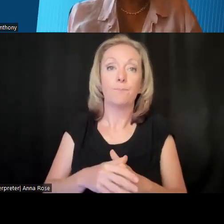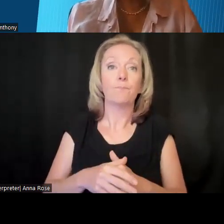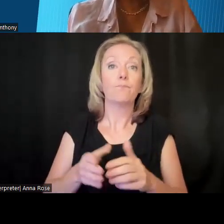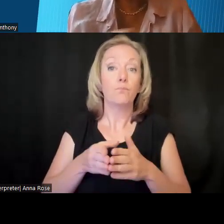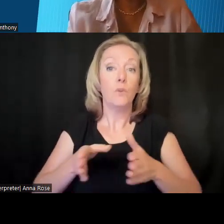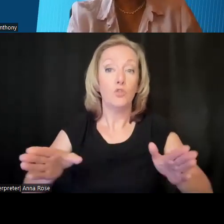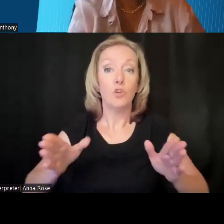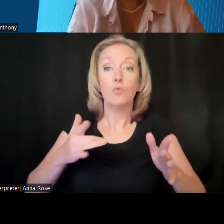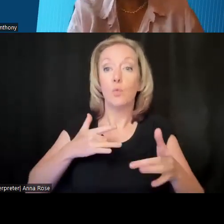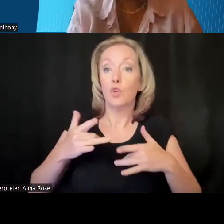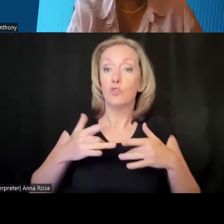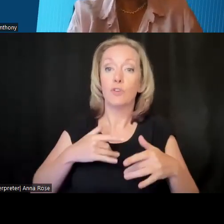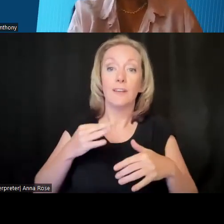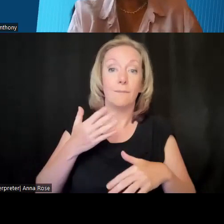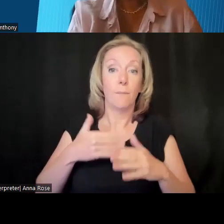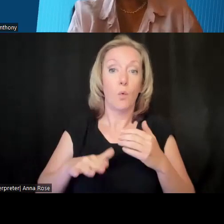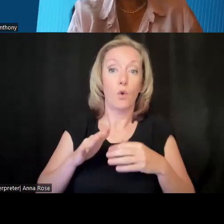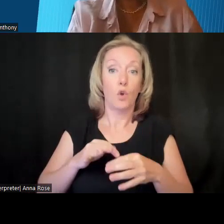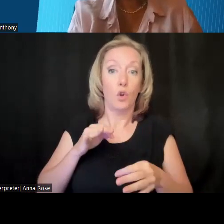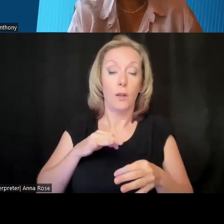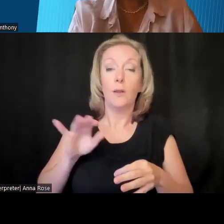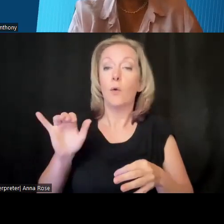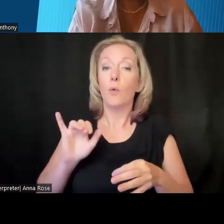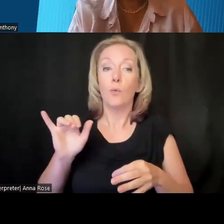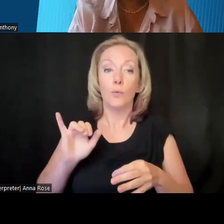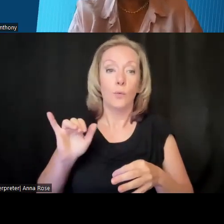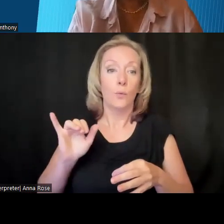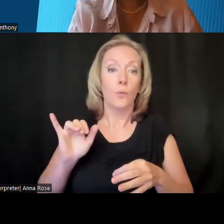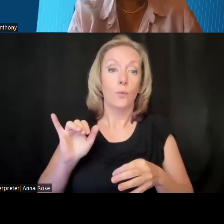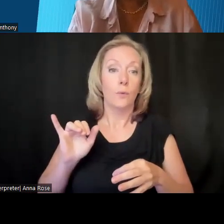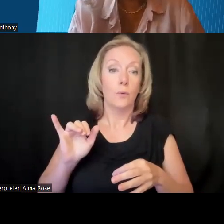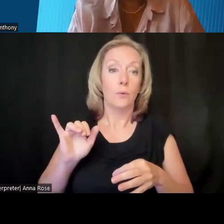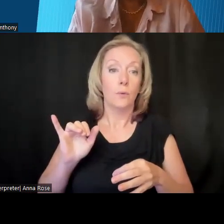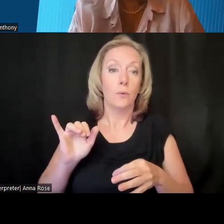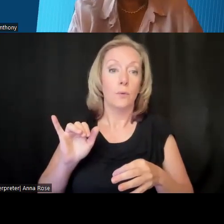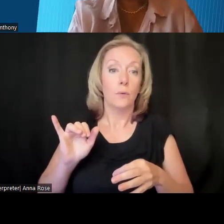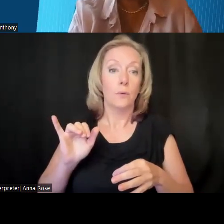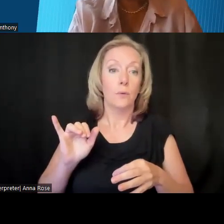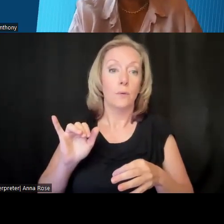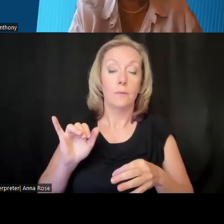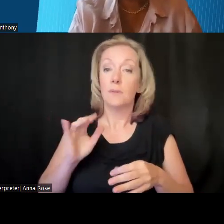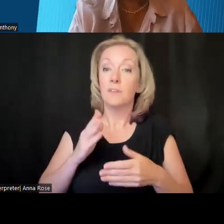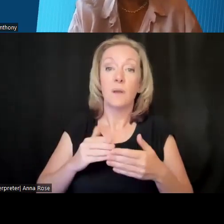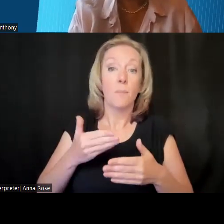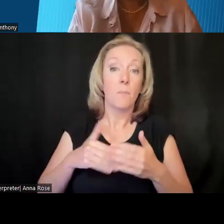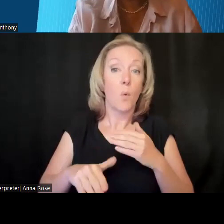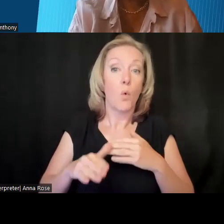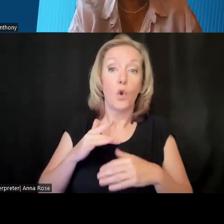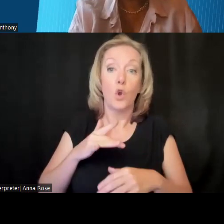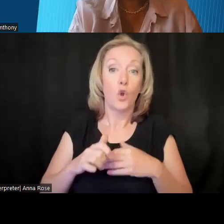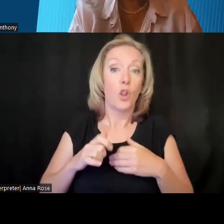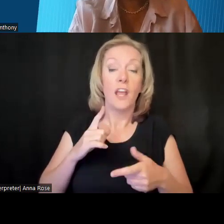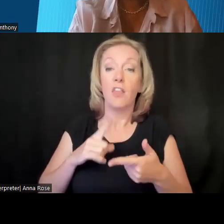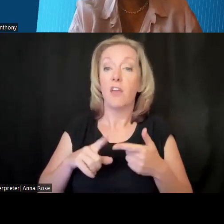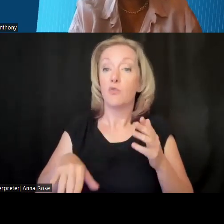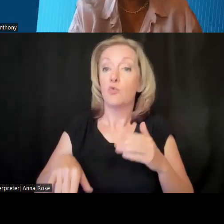we just worry about it. There are also kids, and we all know them, that we say, oh my goodness, this kid went on to just really